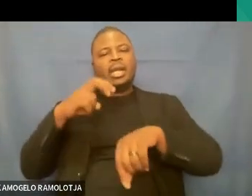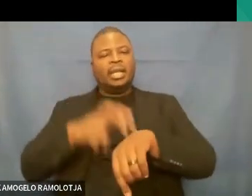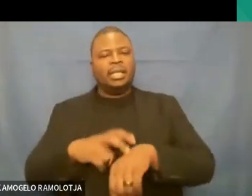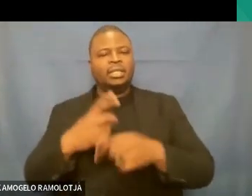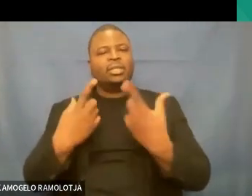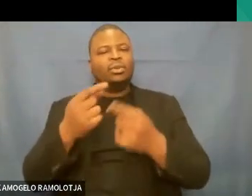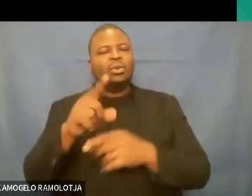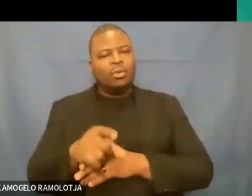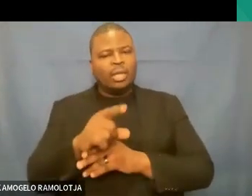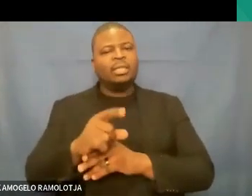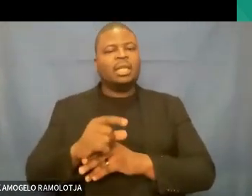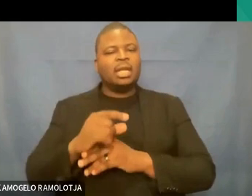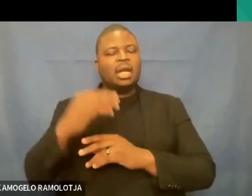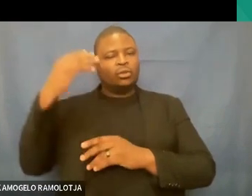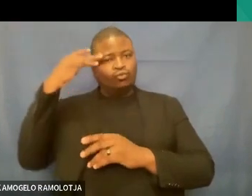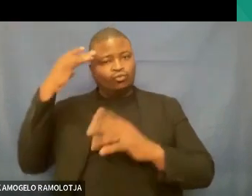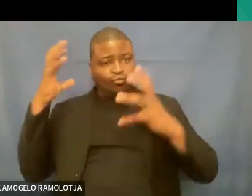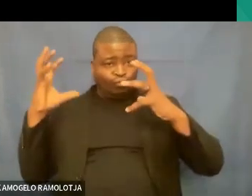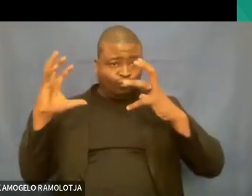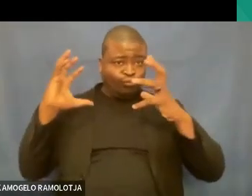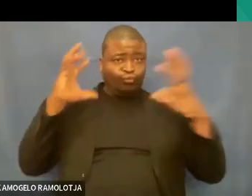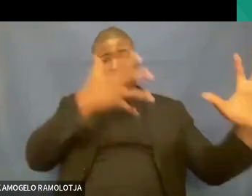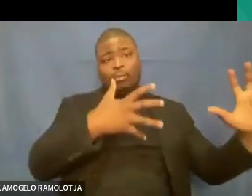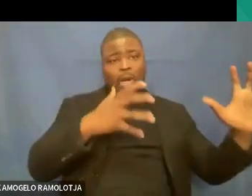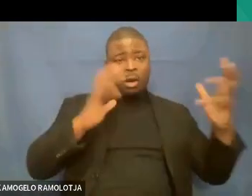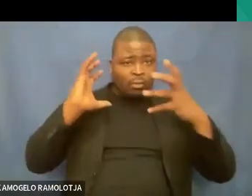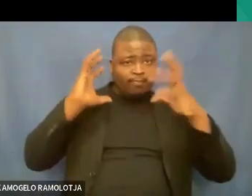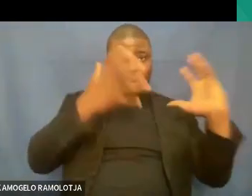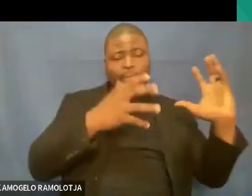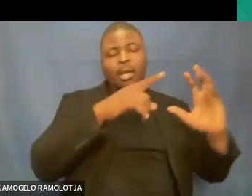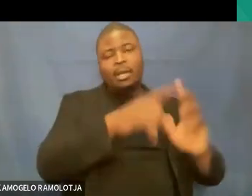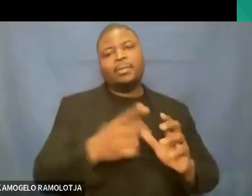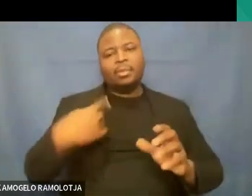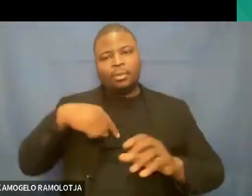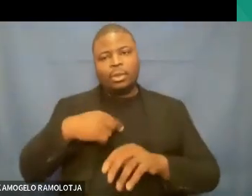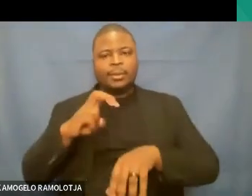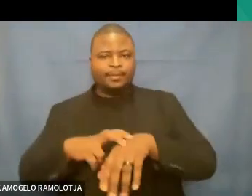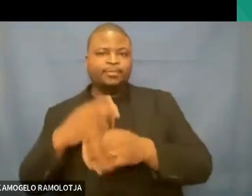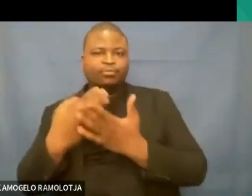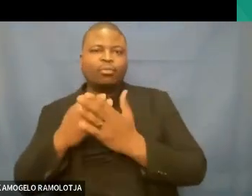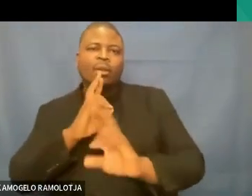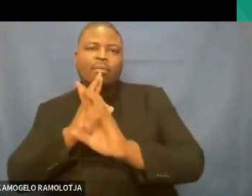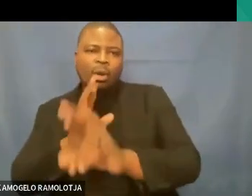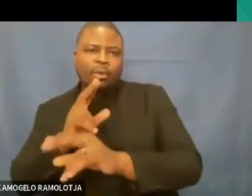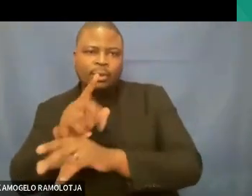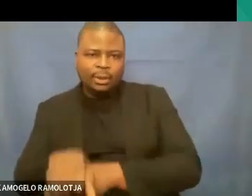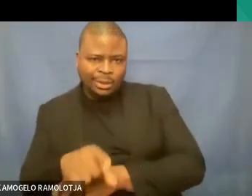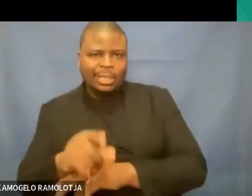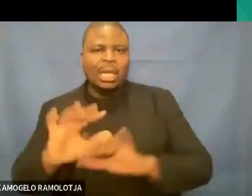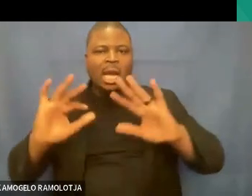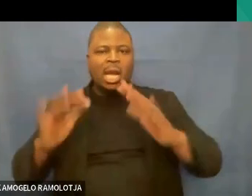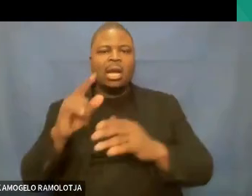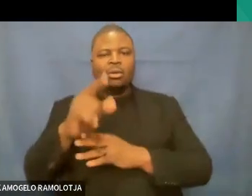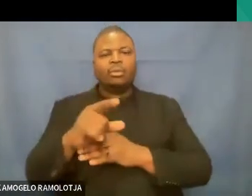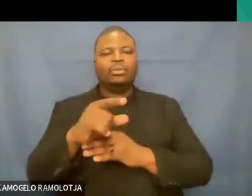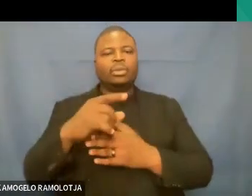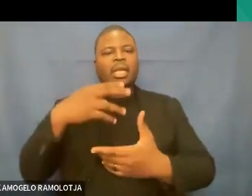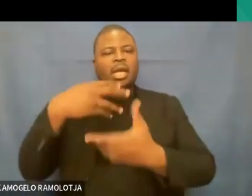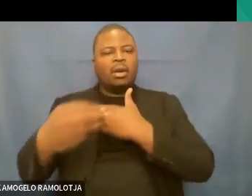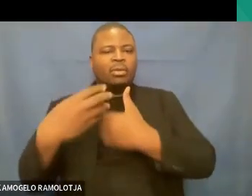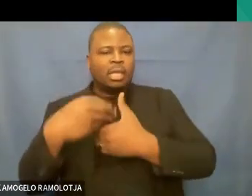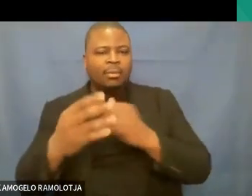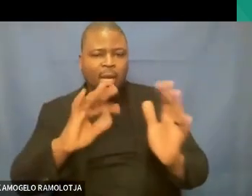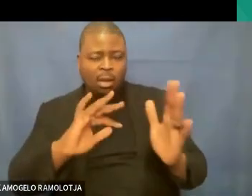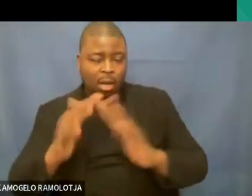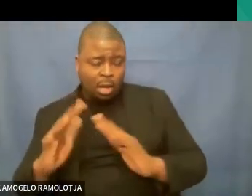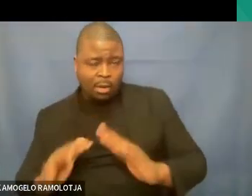and rights-based alternatives that respond to the drivers of risk and not just outcomes. So with all